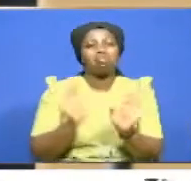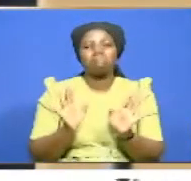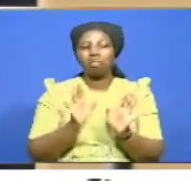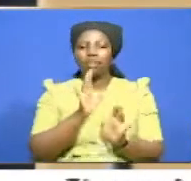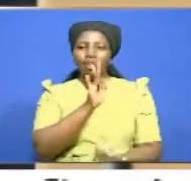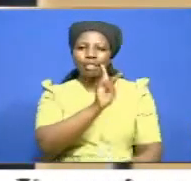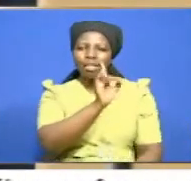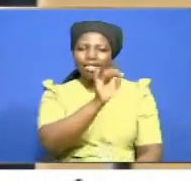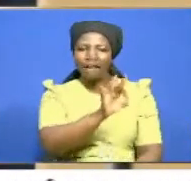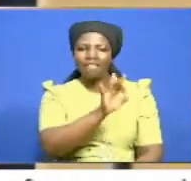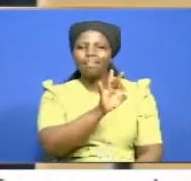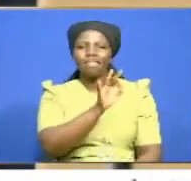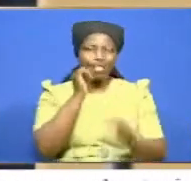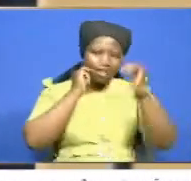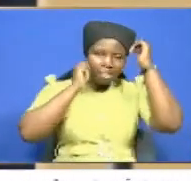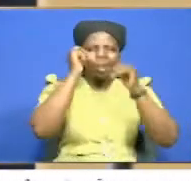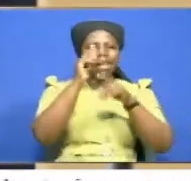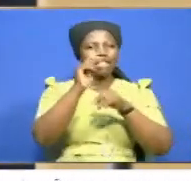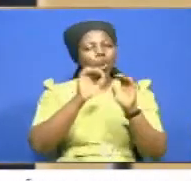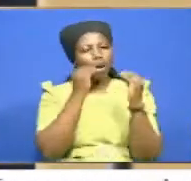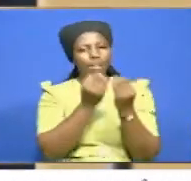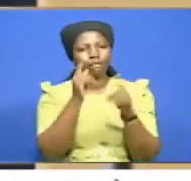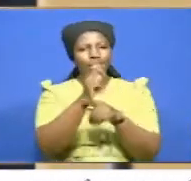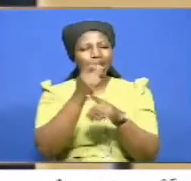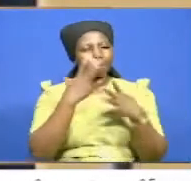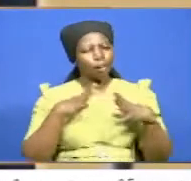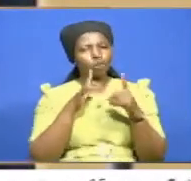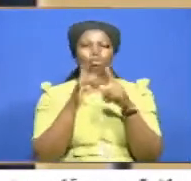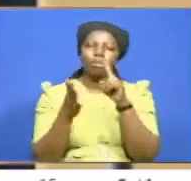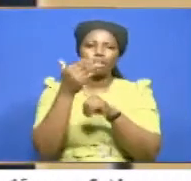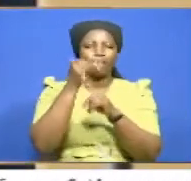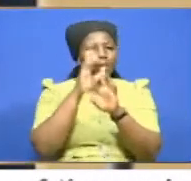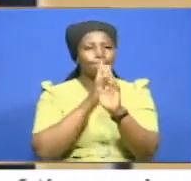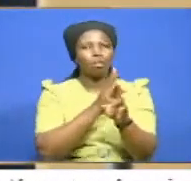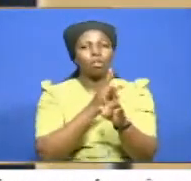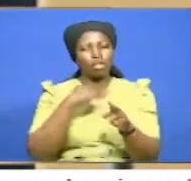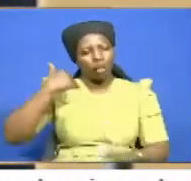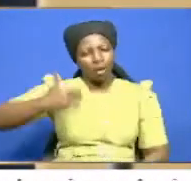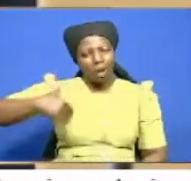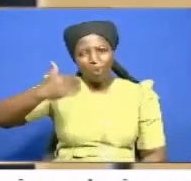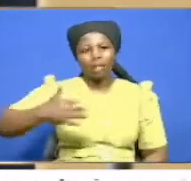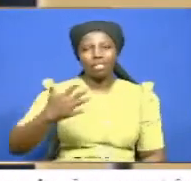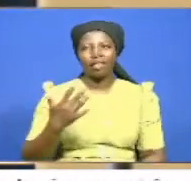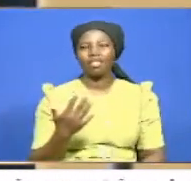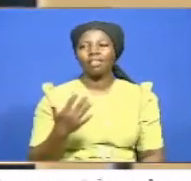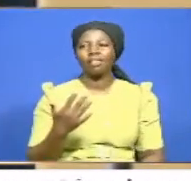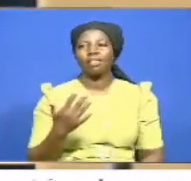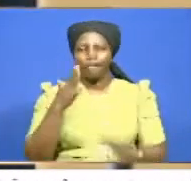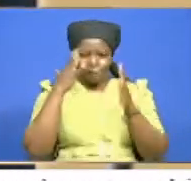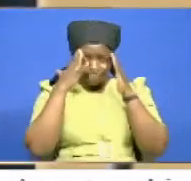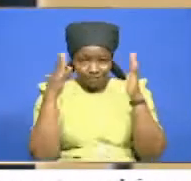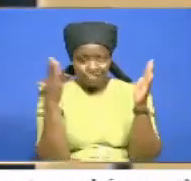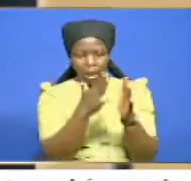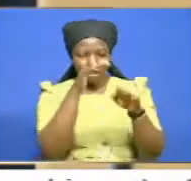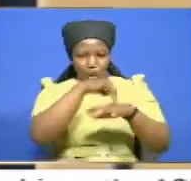KDF, military organizations, train people for results. They always are focused on